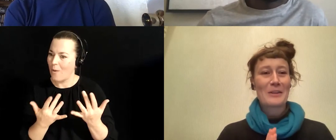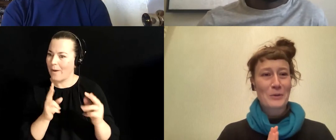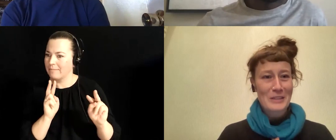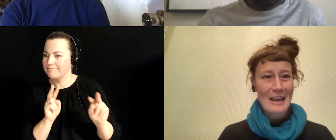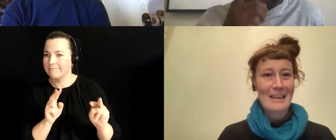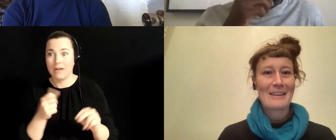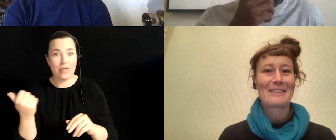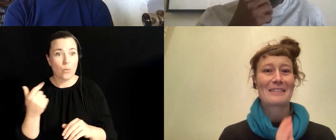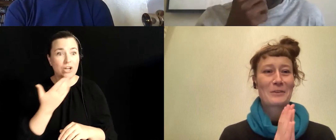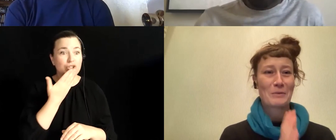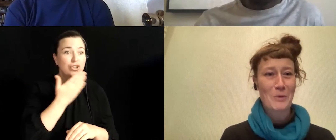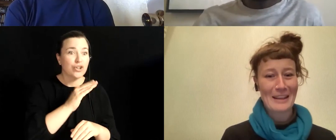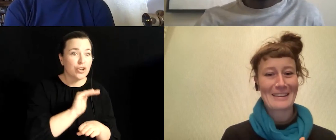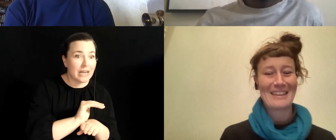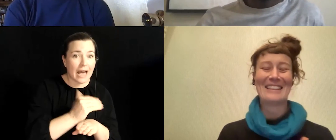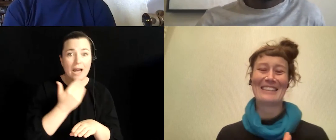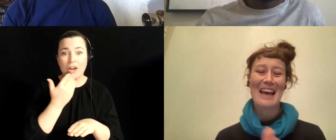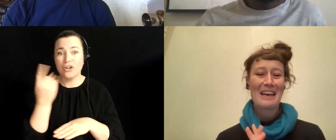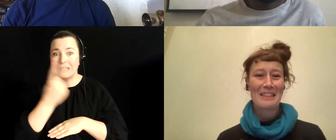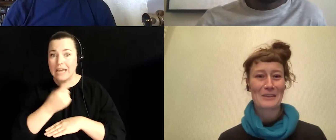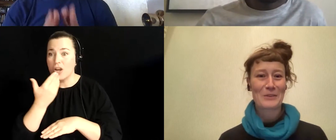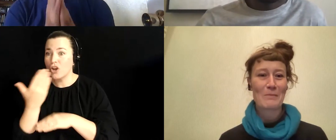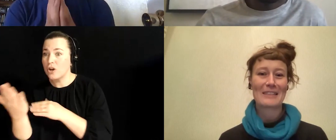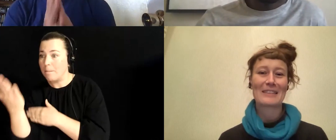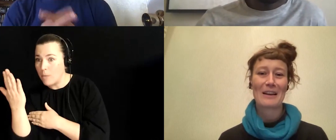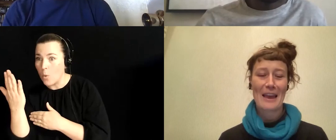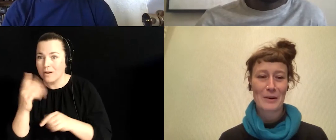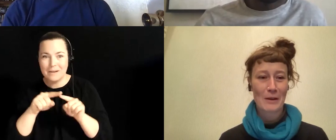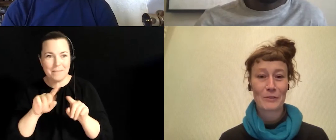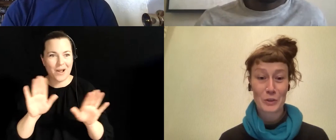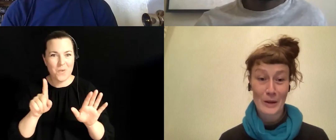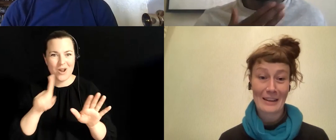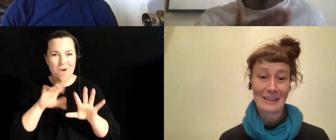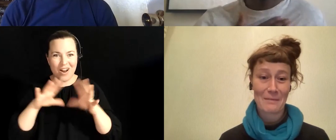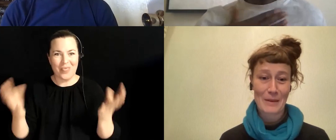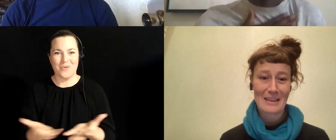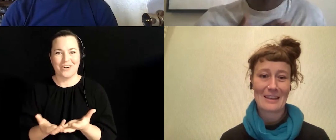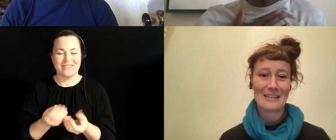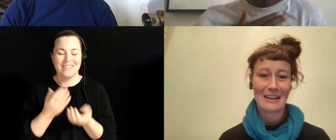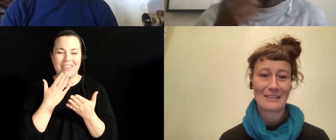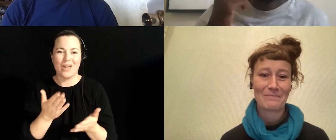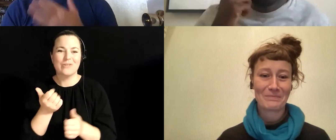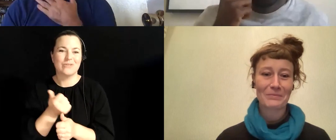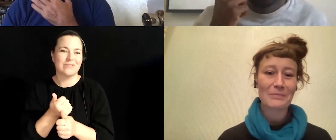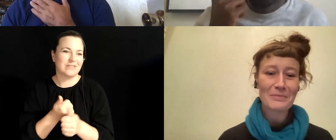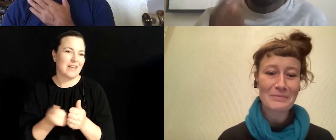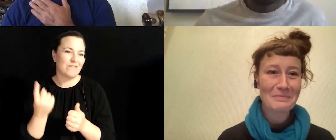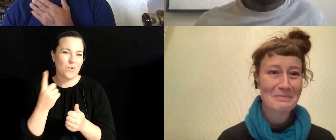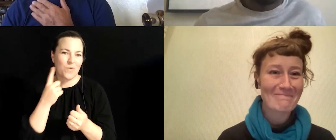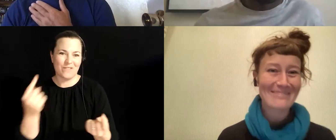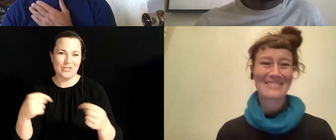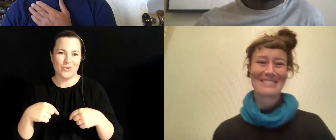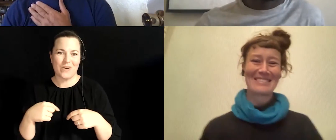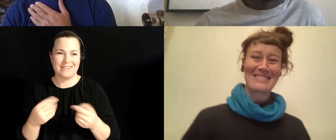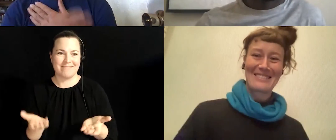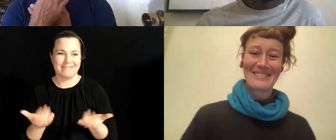good night, good day, good morning. Thank you so much, everyone, for joining and being here today.